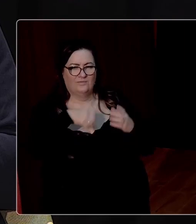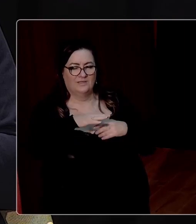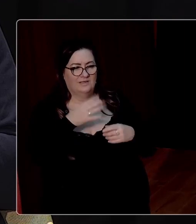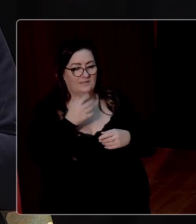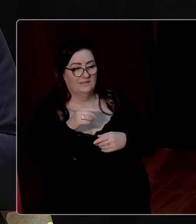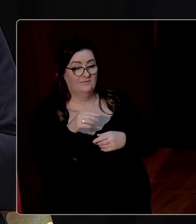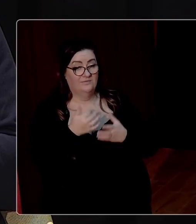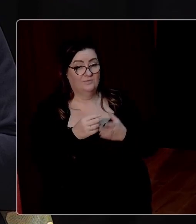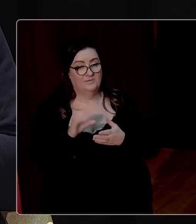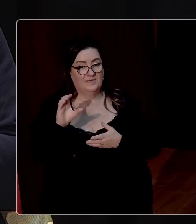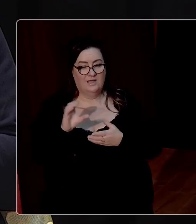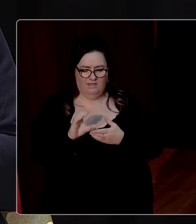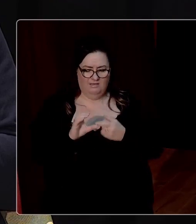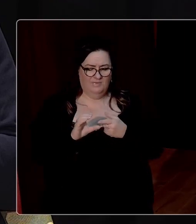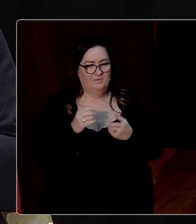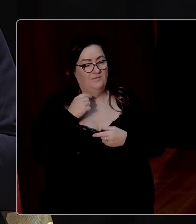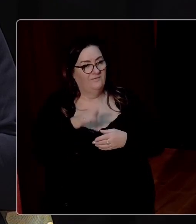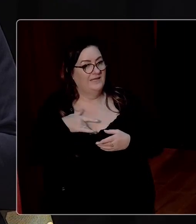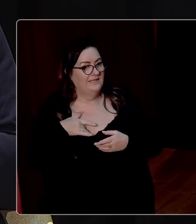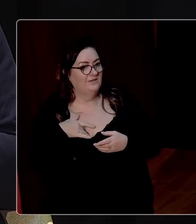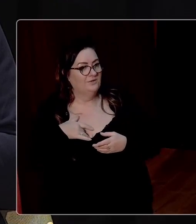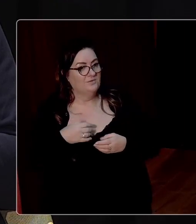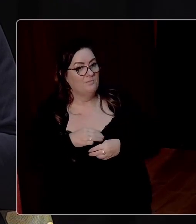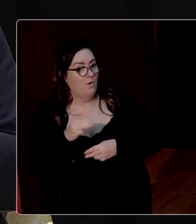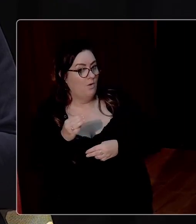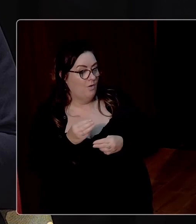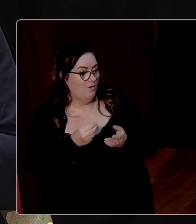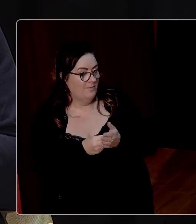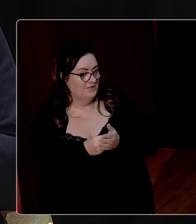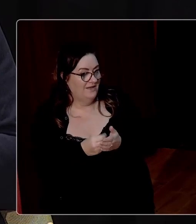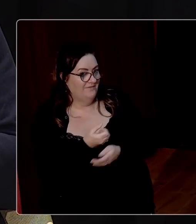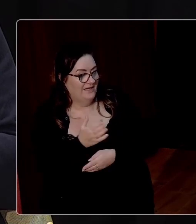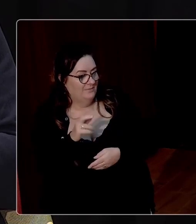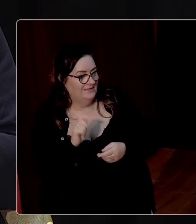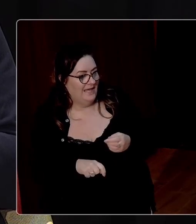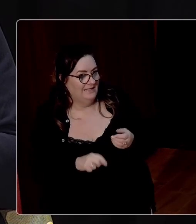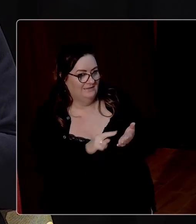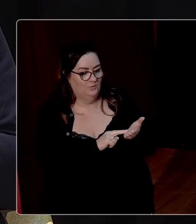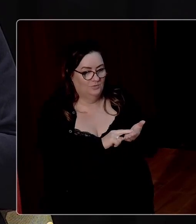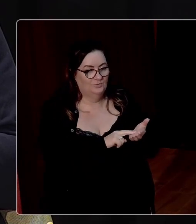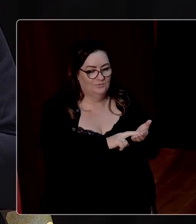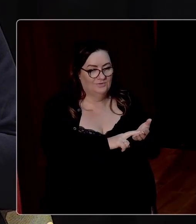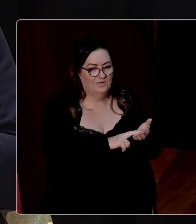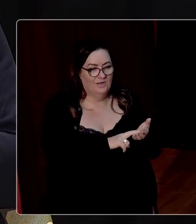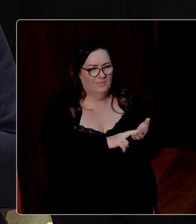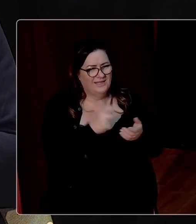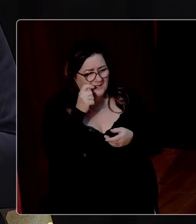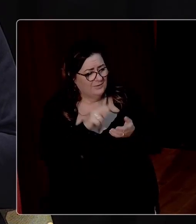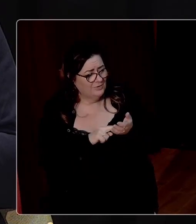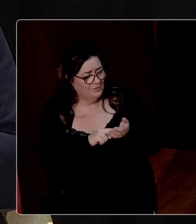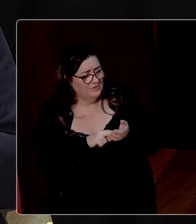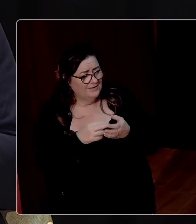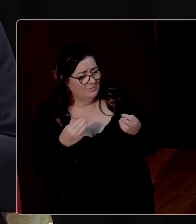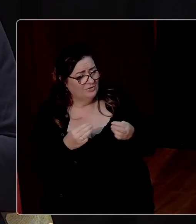more money available than was being used. And I reckon that they were using as much of the resources as they could.